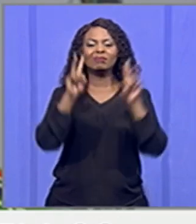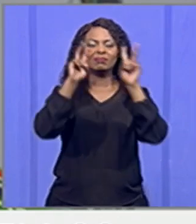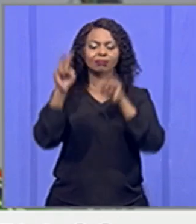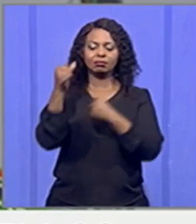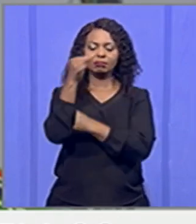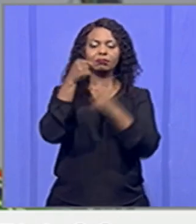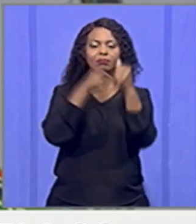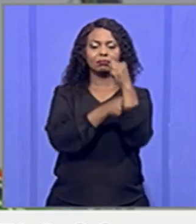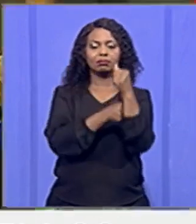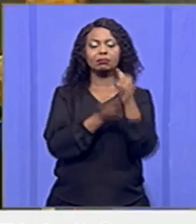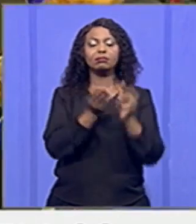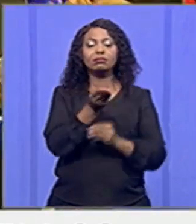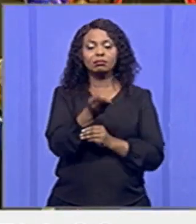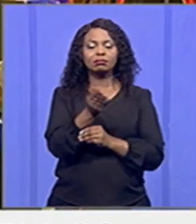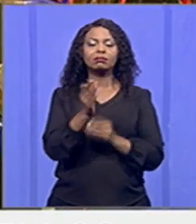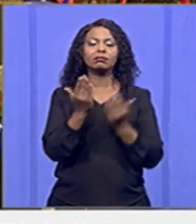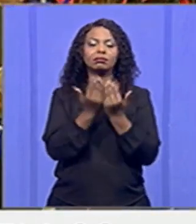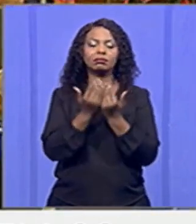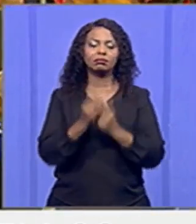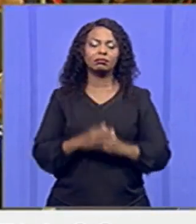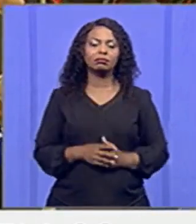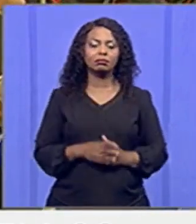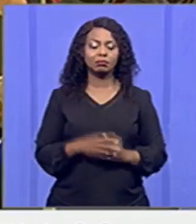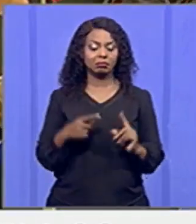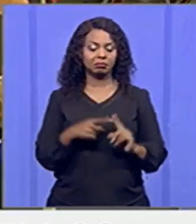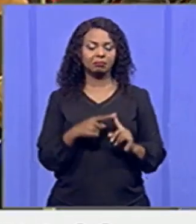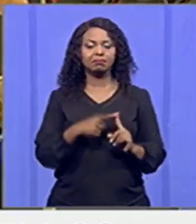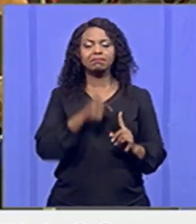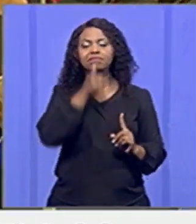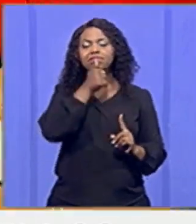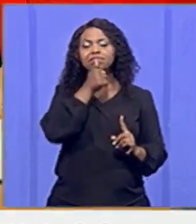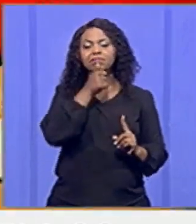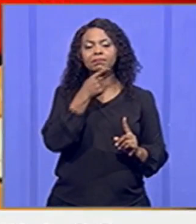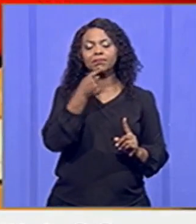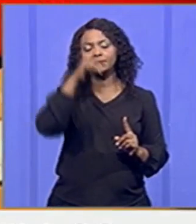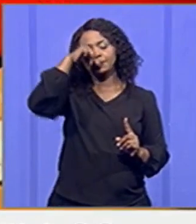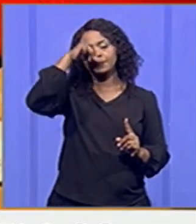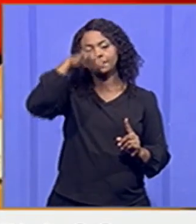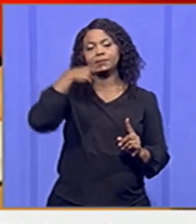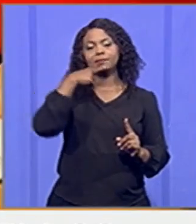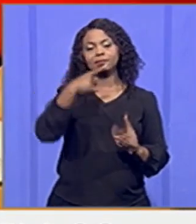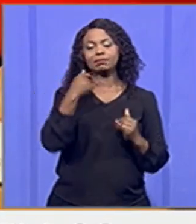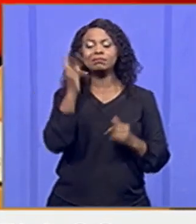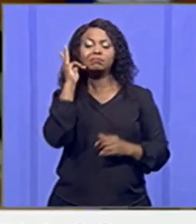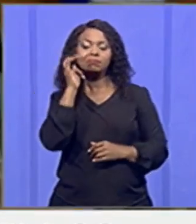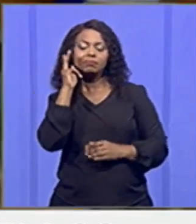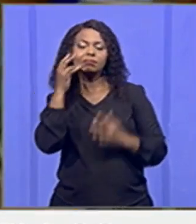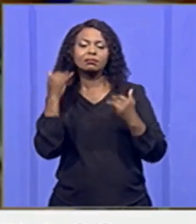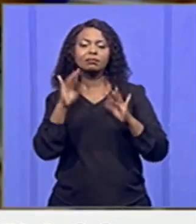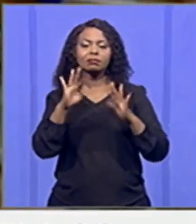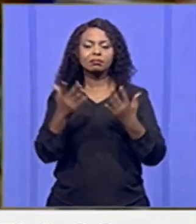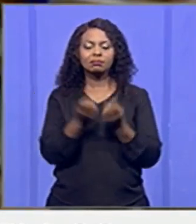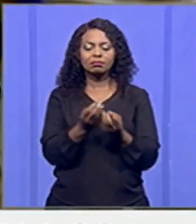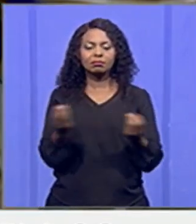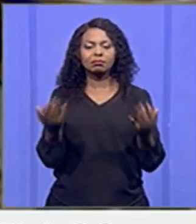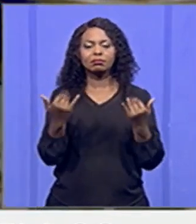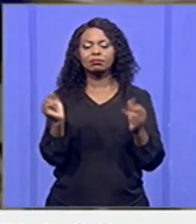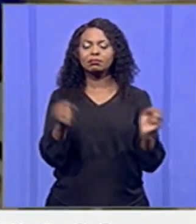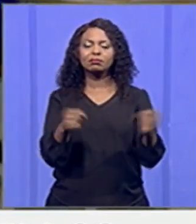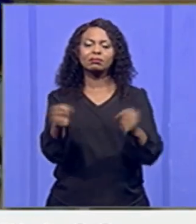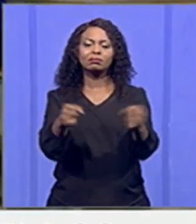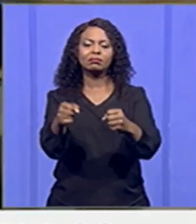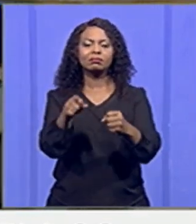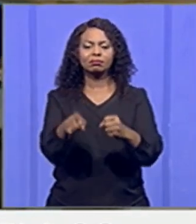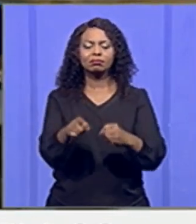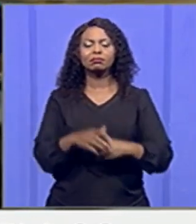that we offer in schools. Motshega a re o tlile go utlwa pegelo ka ga morero o ka ga go abela barutwana diphatla kwa dikolong.